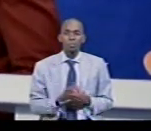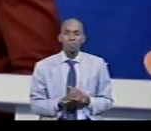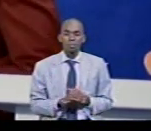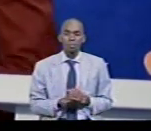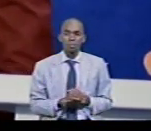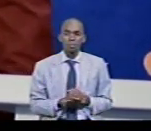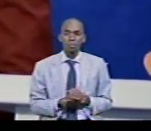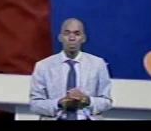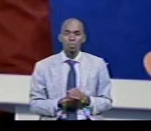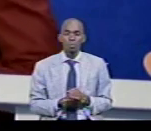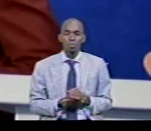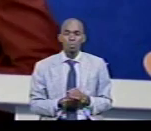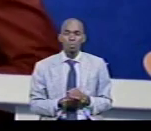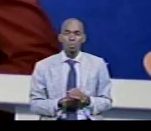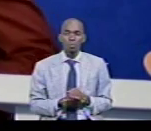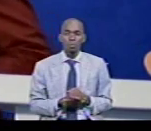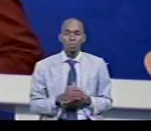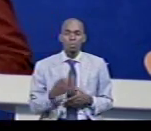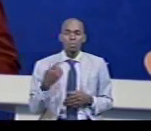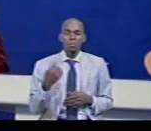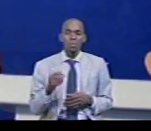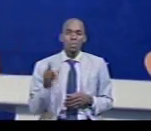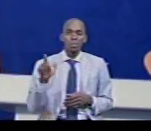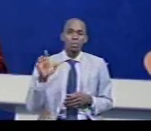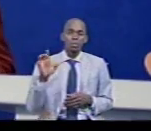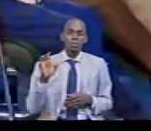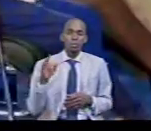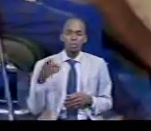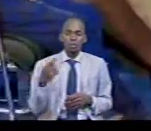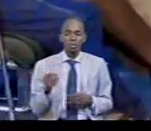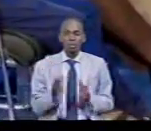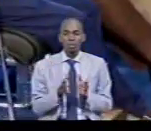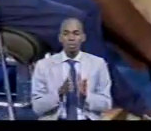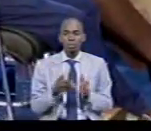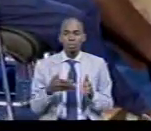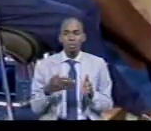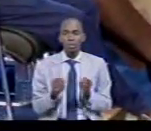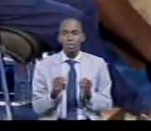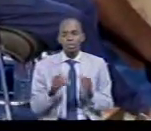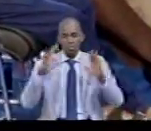a GS Personal Assistant from Lagos.